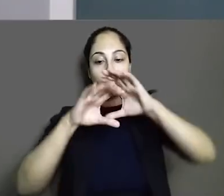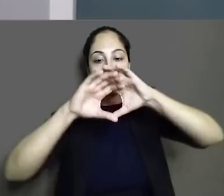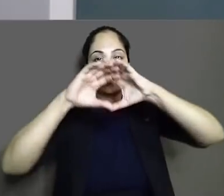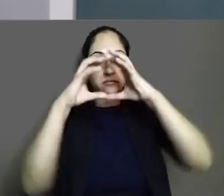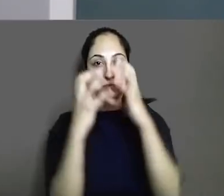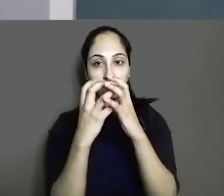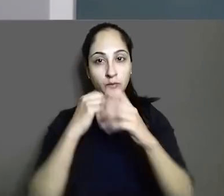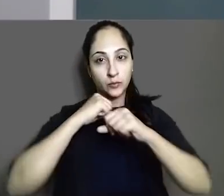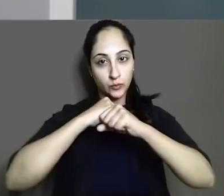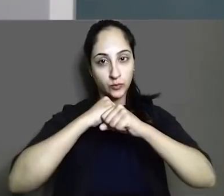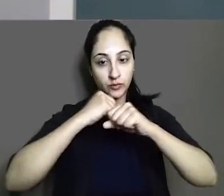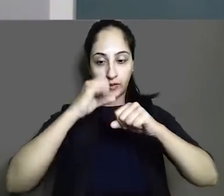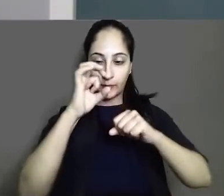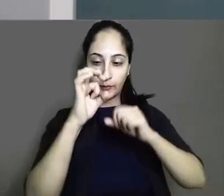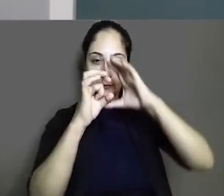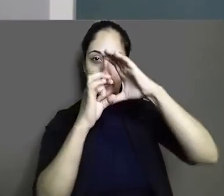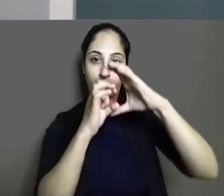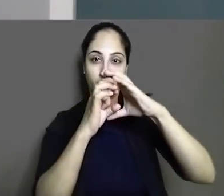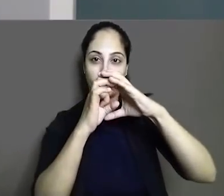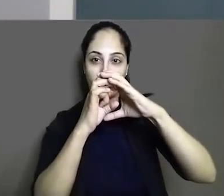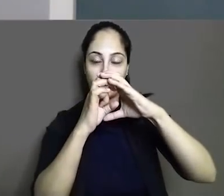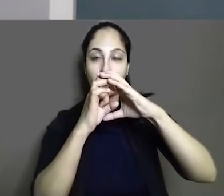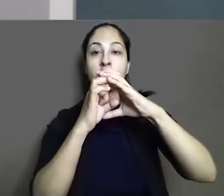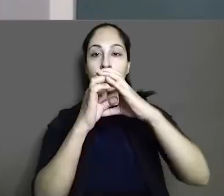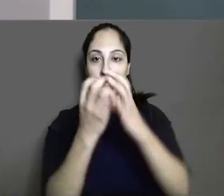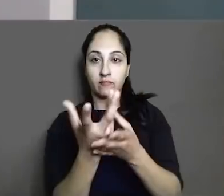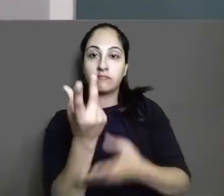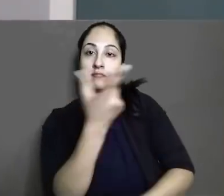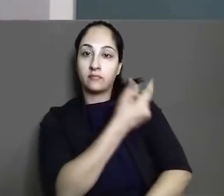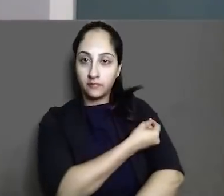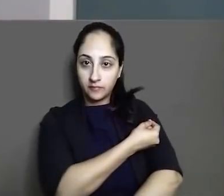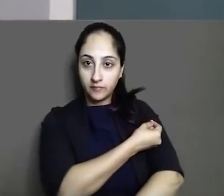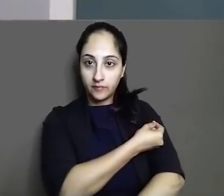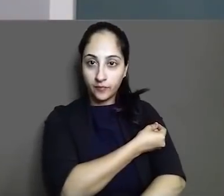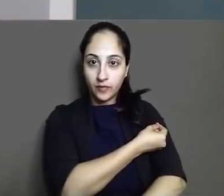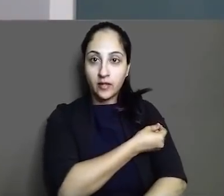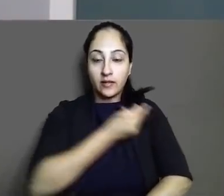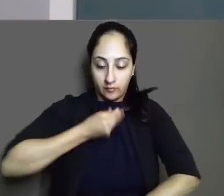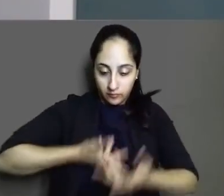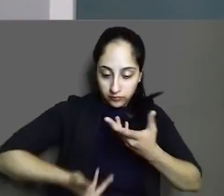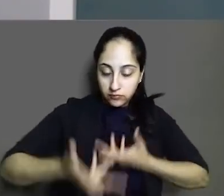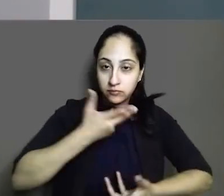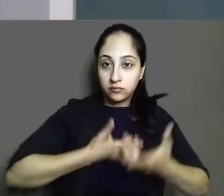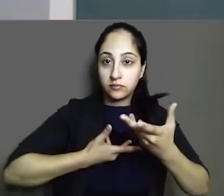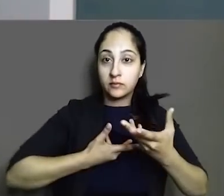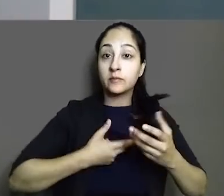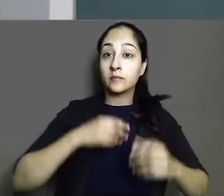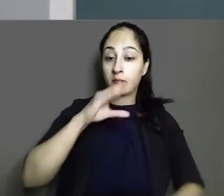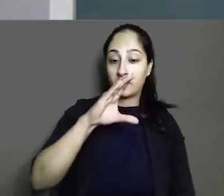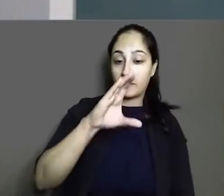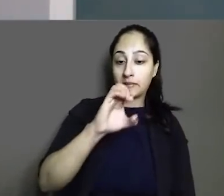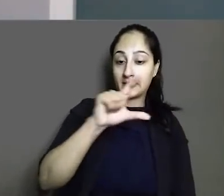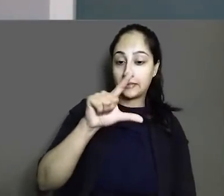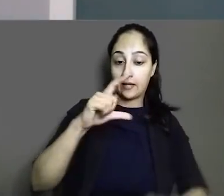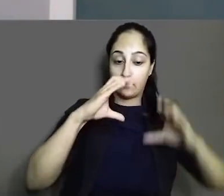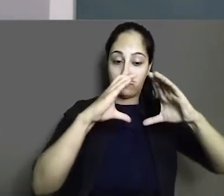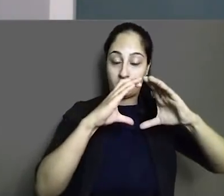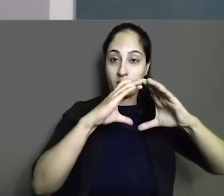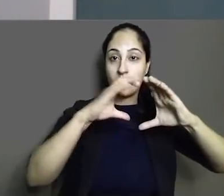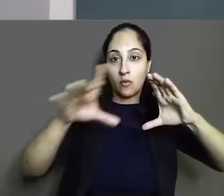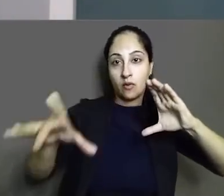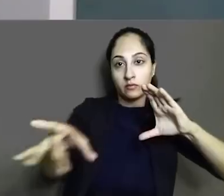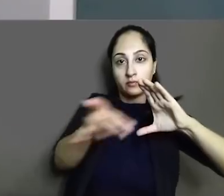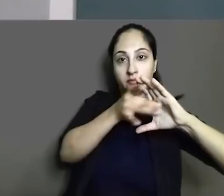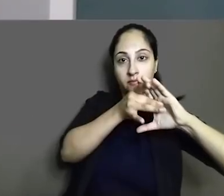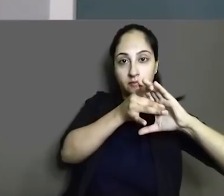of vaccines have been researched for over a decade, and they've been used in experimental vaccines, but the COVID vaccine is the